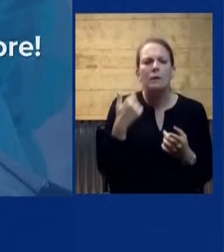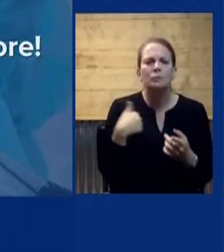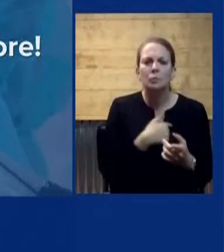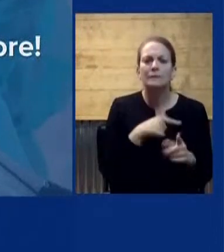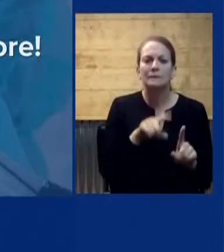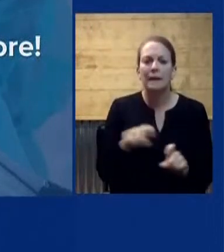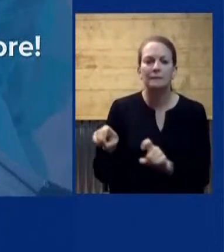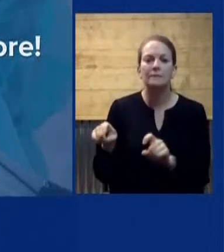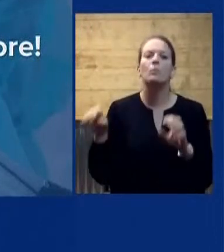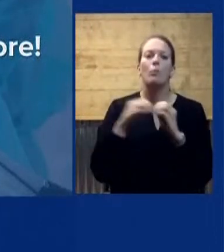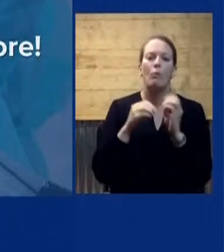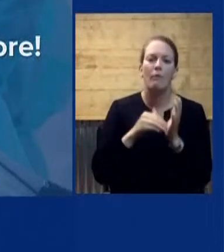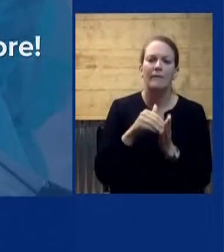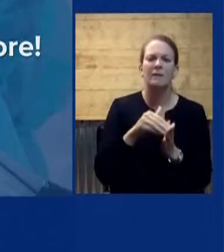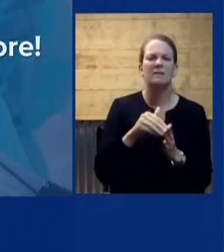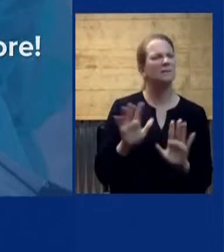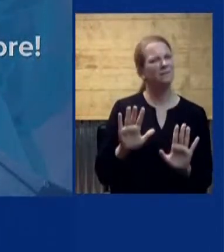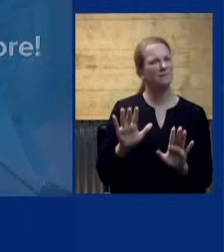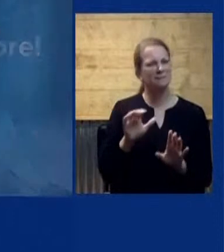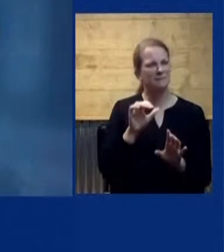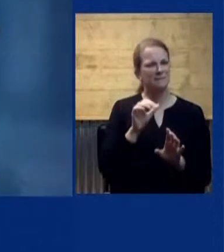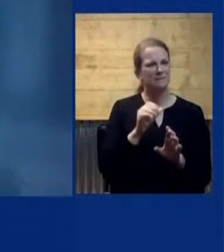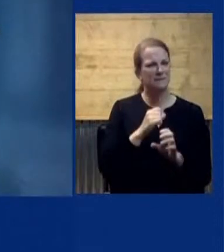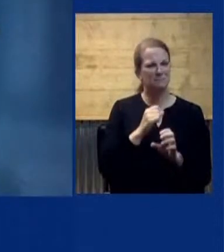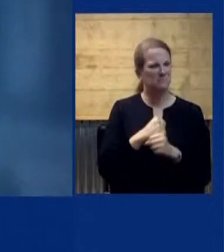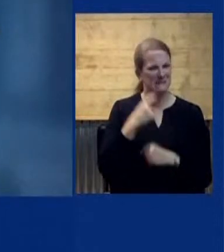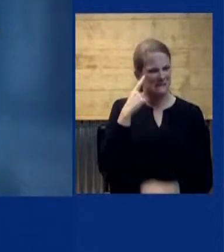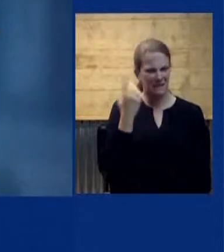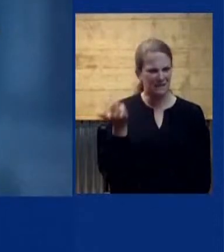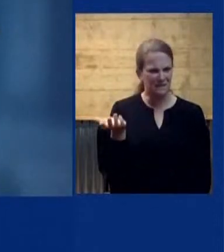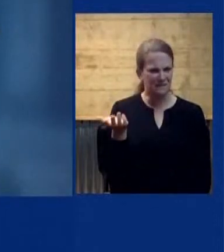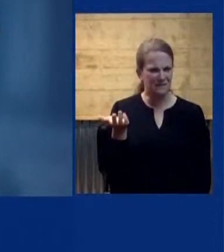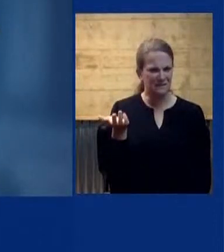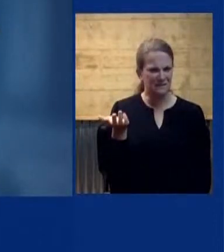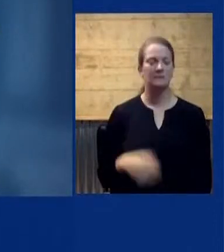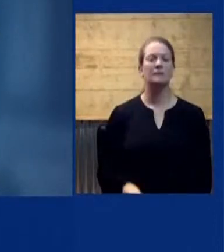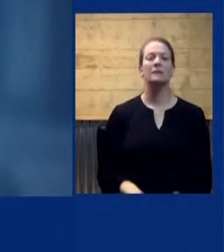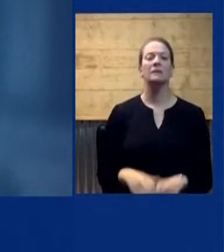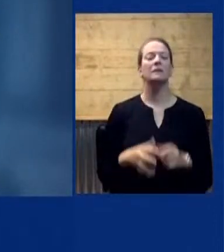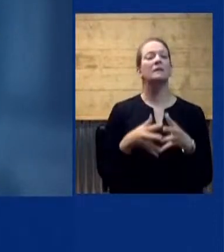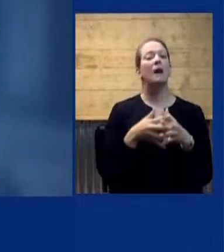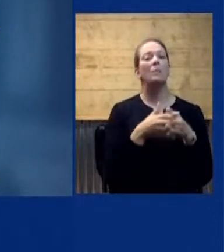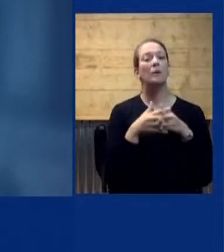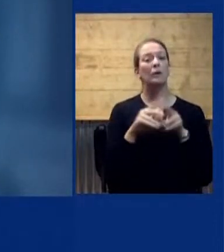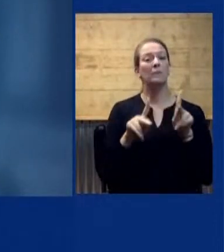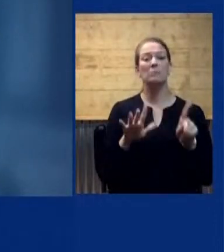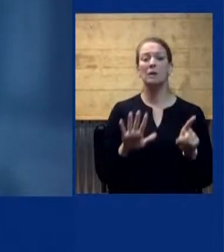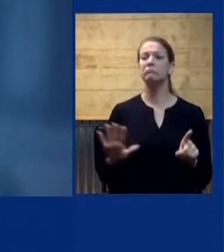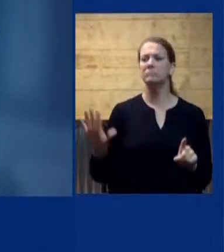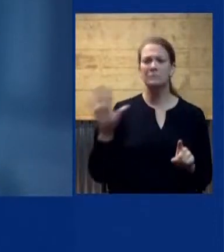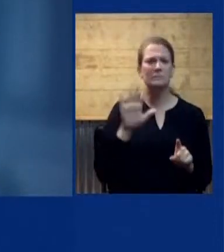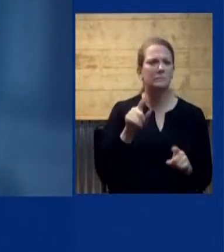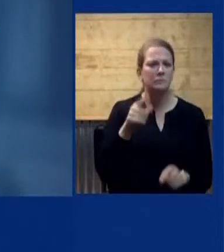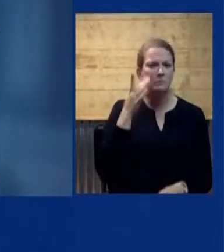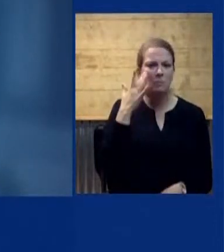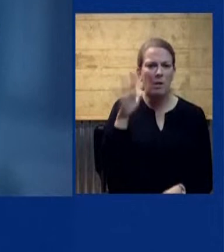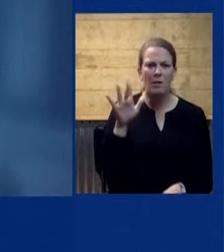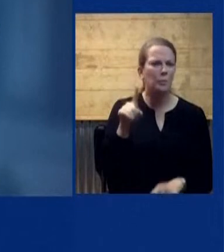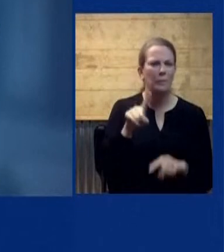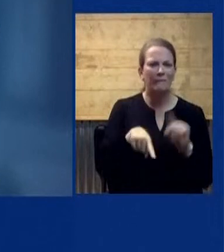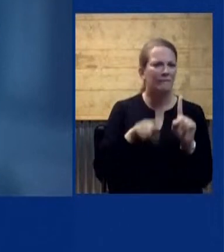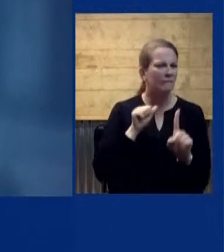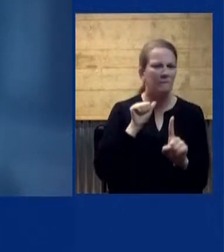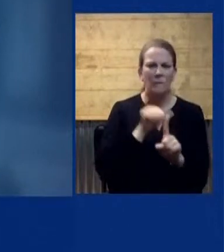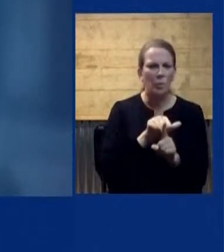That makes no sense whatsoever. And the American people are smart. You know, you're not going to fool